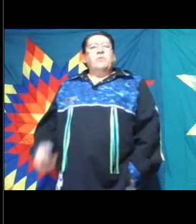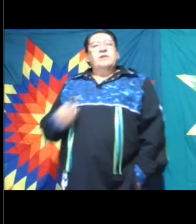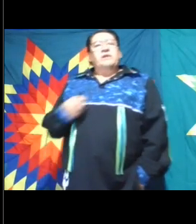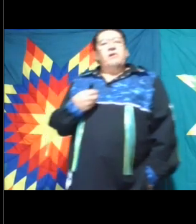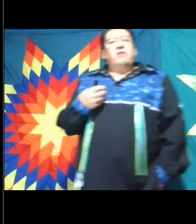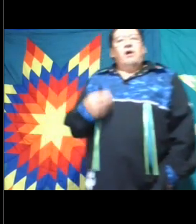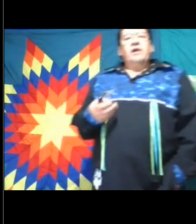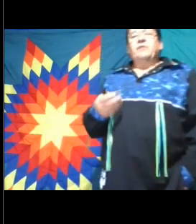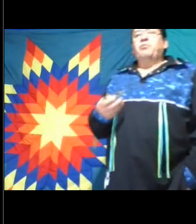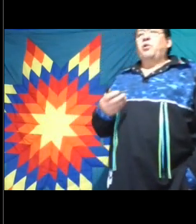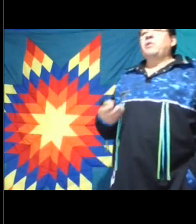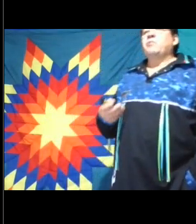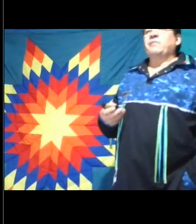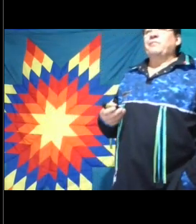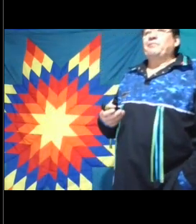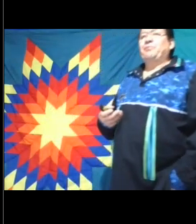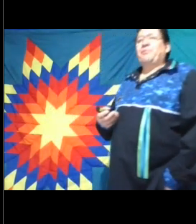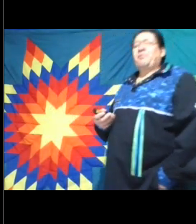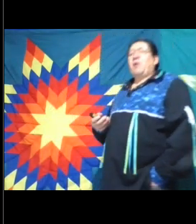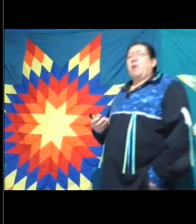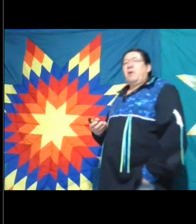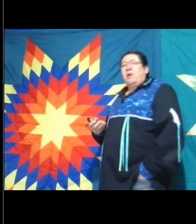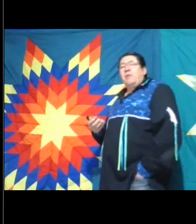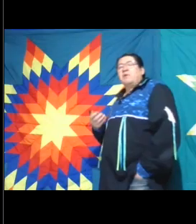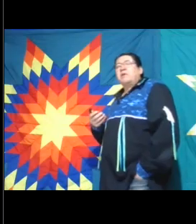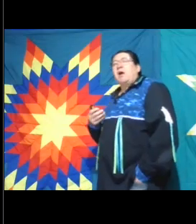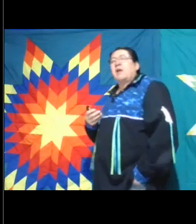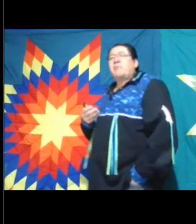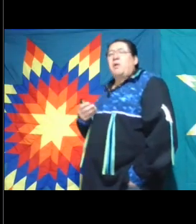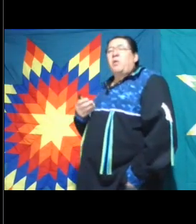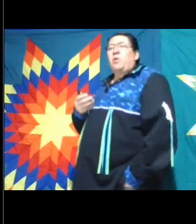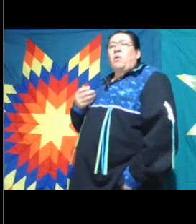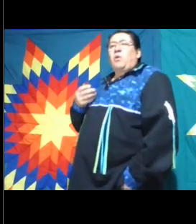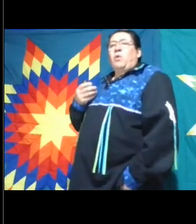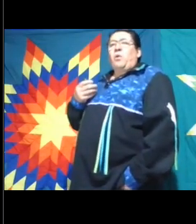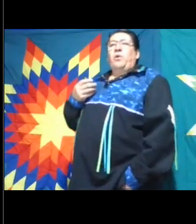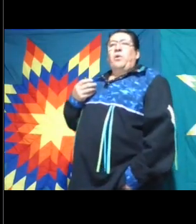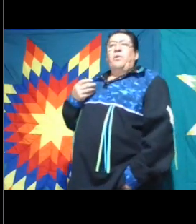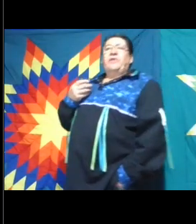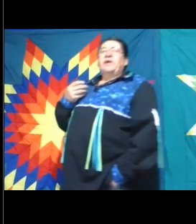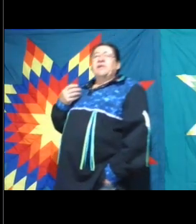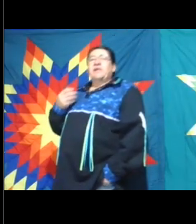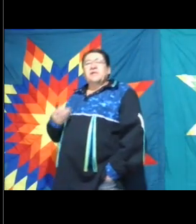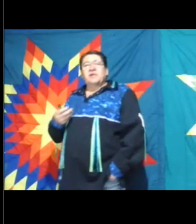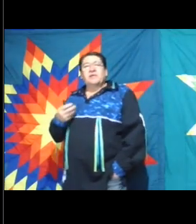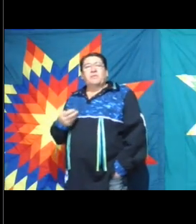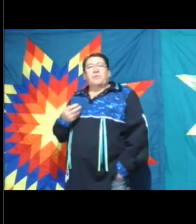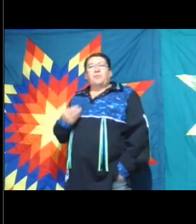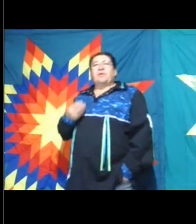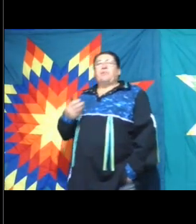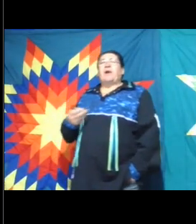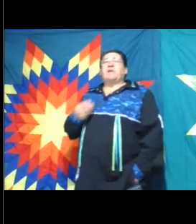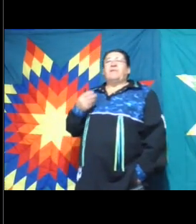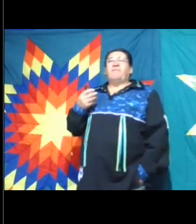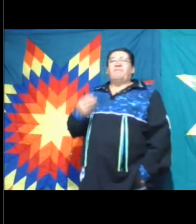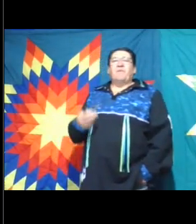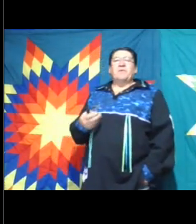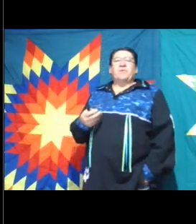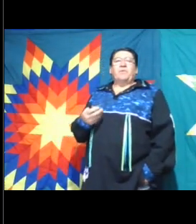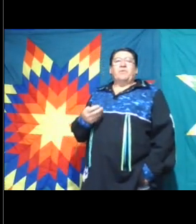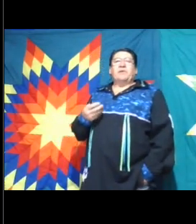So when we start talking employment, I'm going to talk about the Indigenous